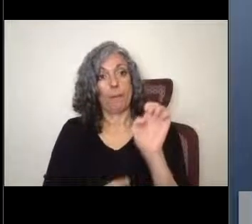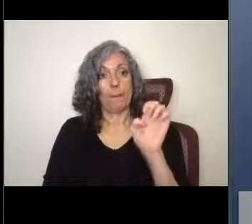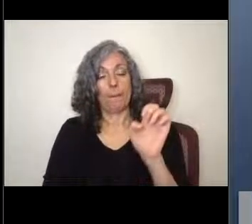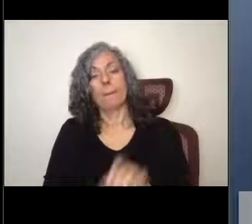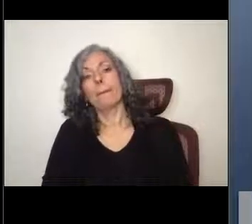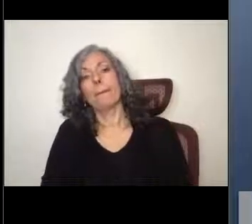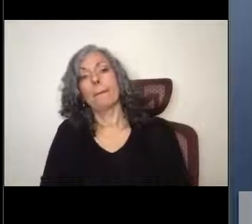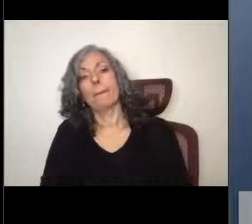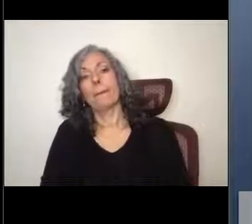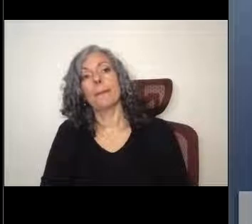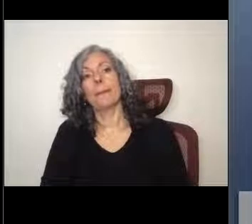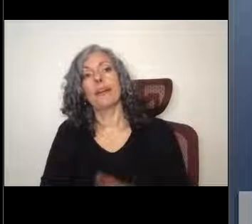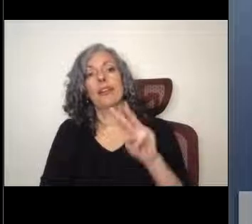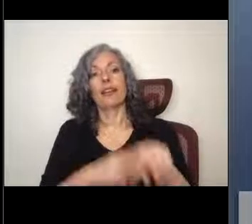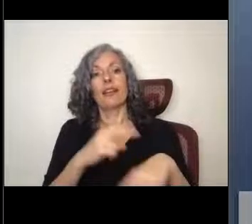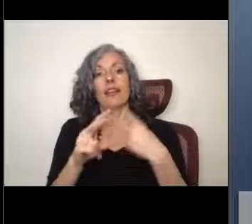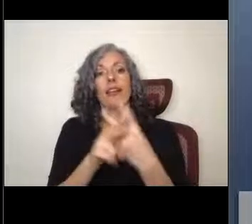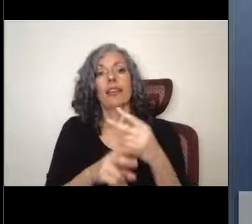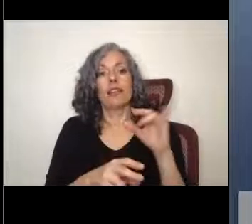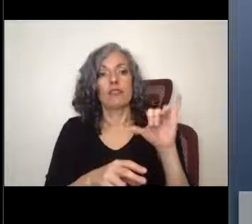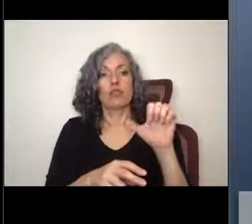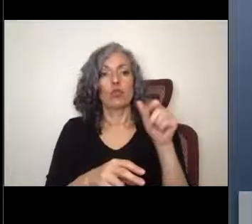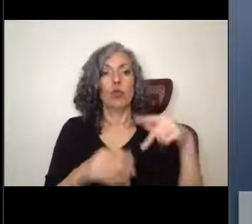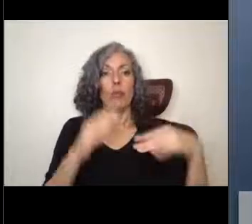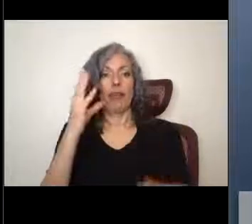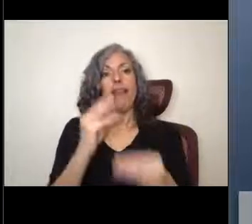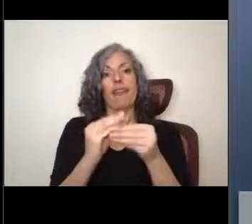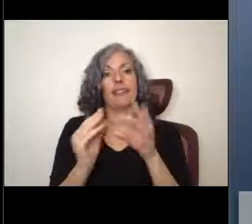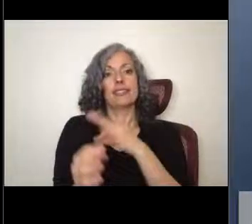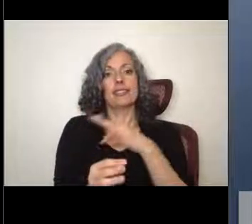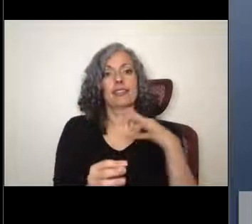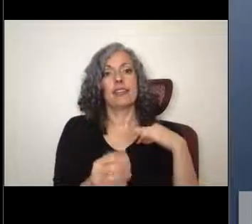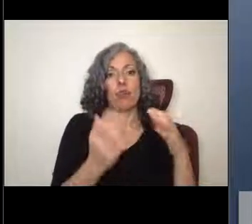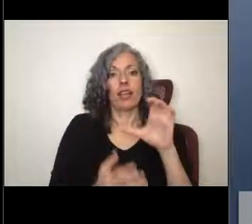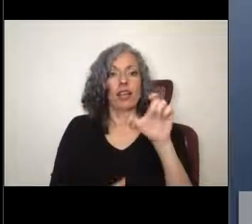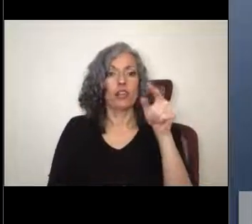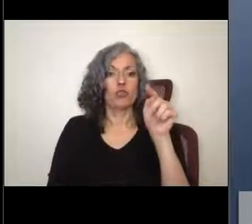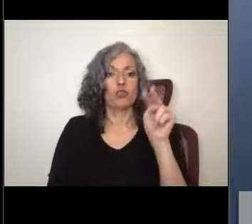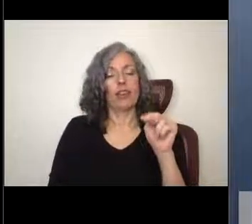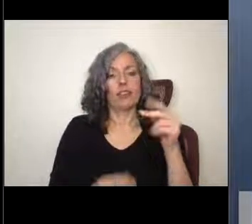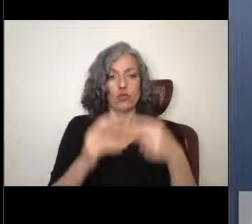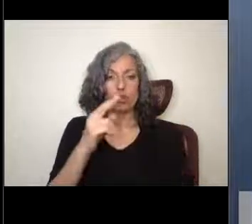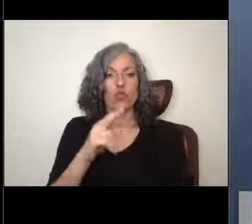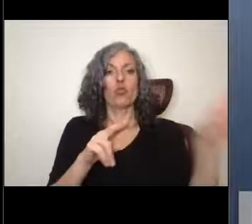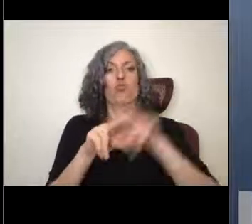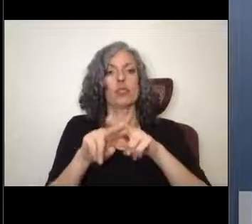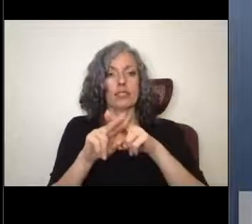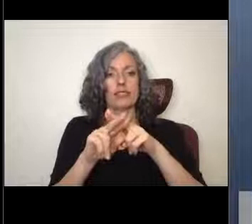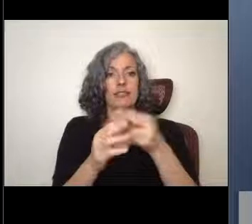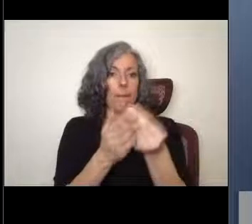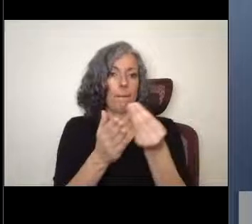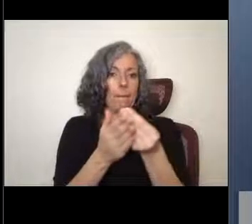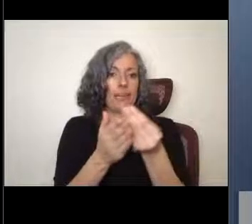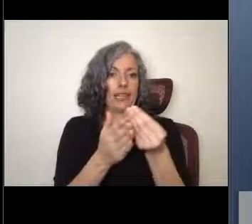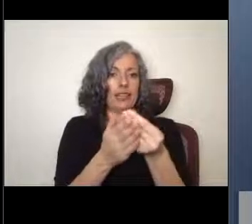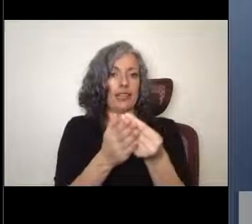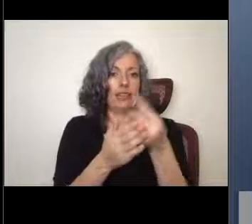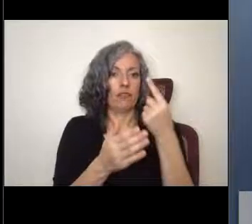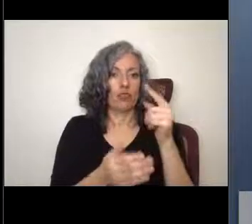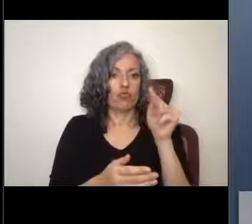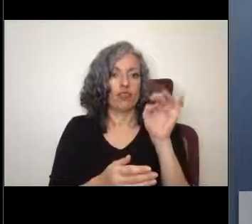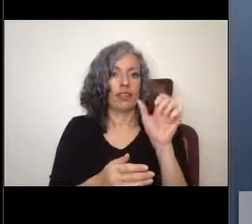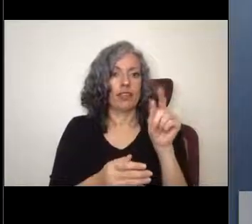Due to the type of scope being added, staff would like Caltrans to include the increased cost to be part of the tracking of the